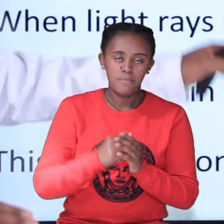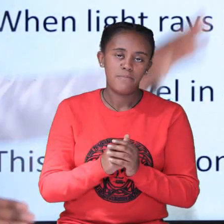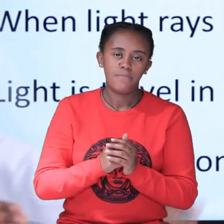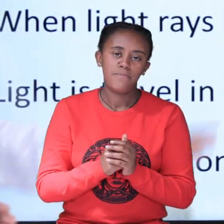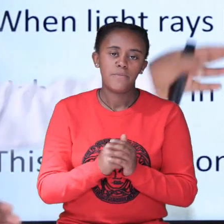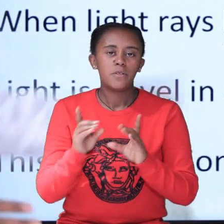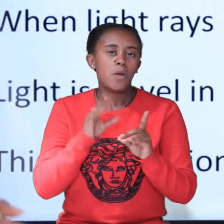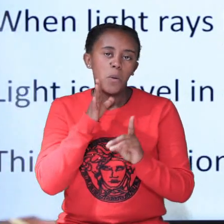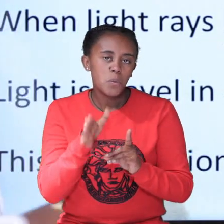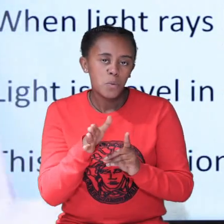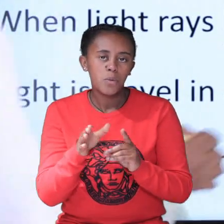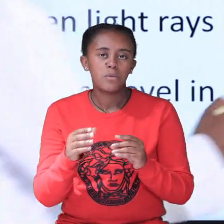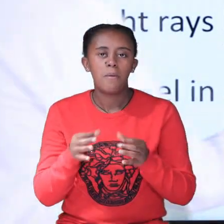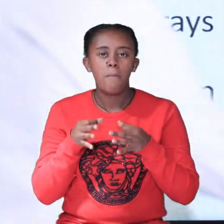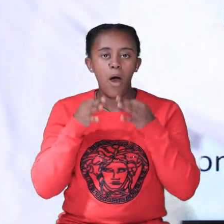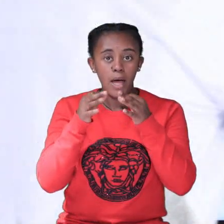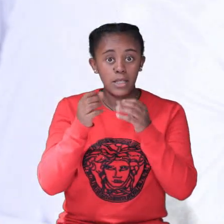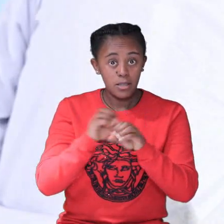pass